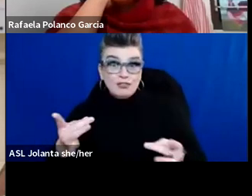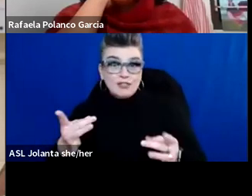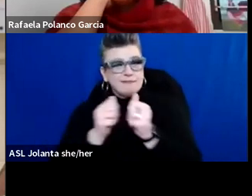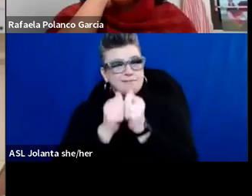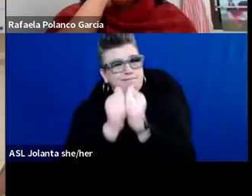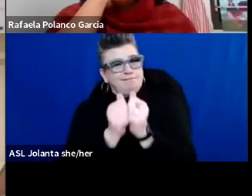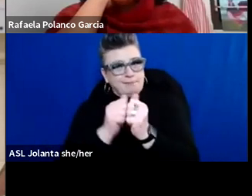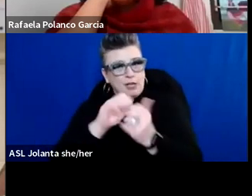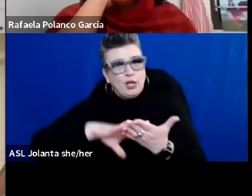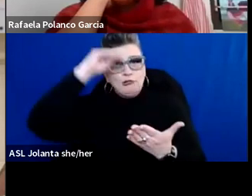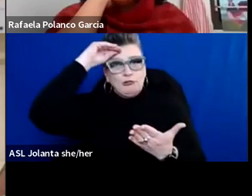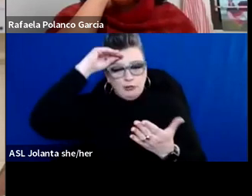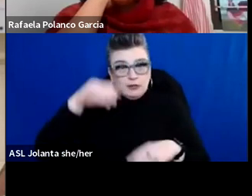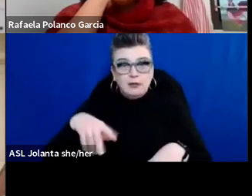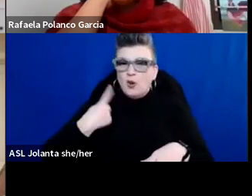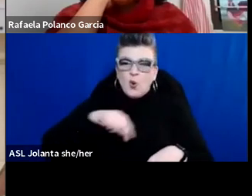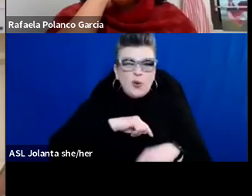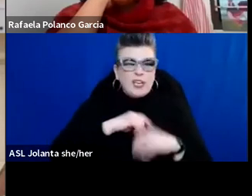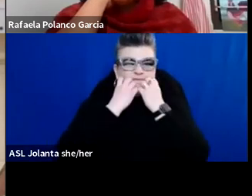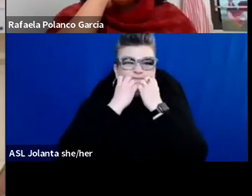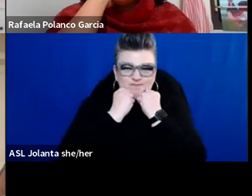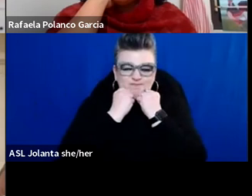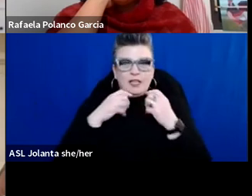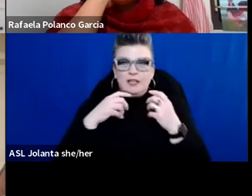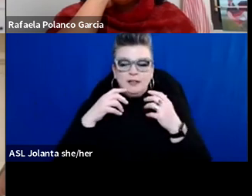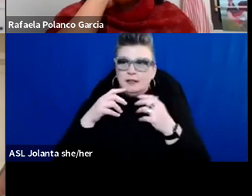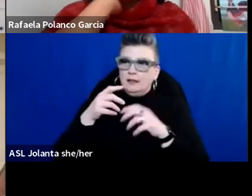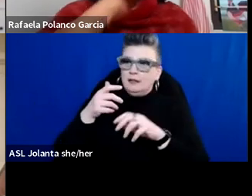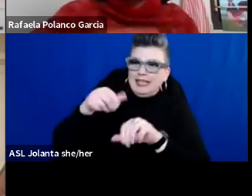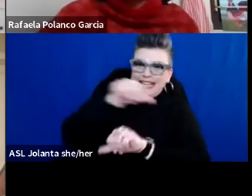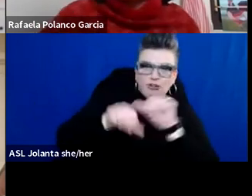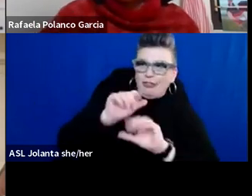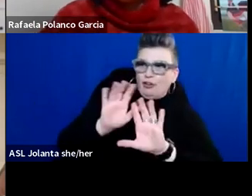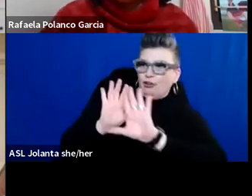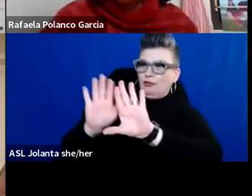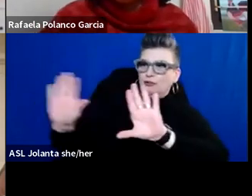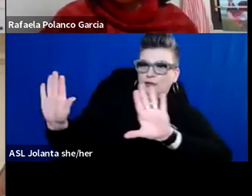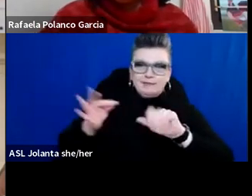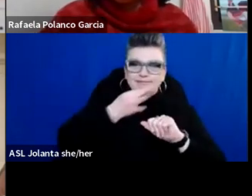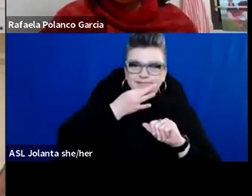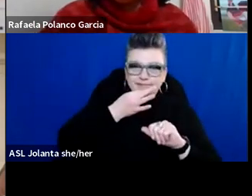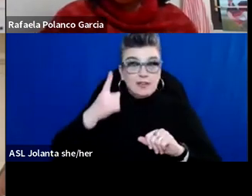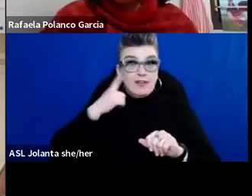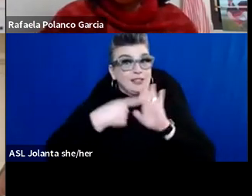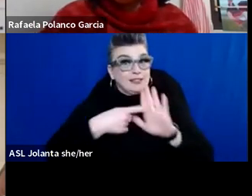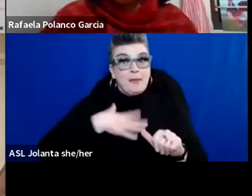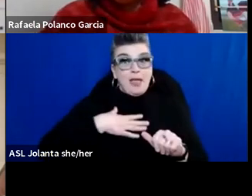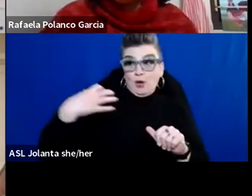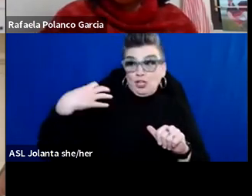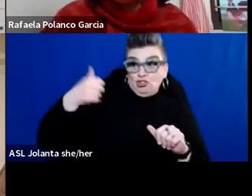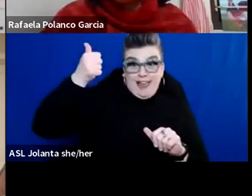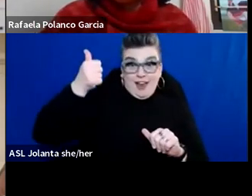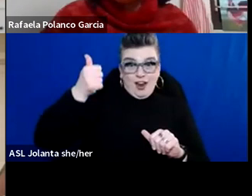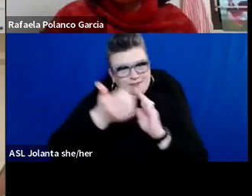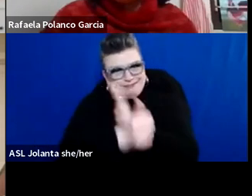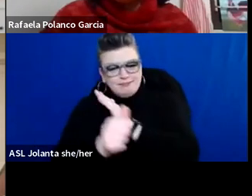comes to early education i turn to our chair just just one example of all the various backgrounds that we have to learn from and